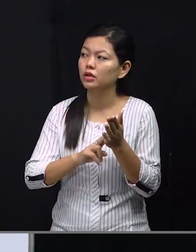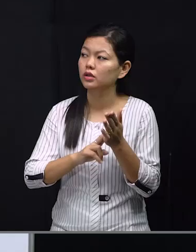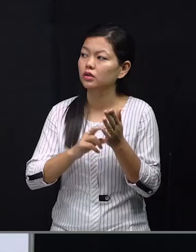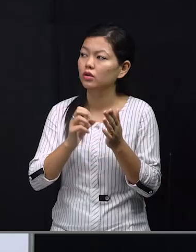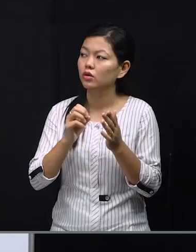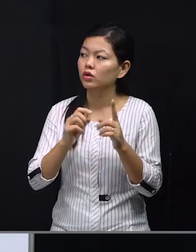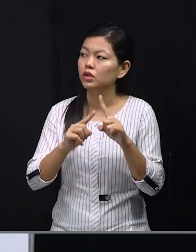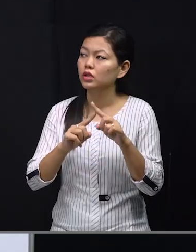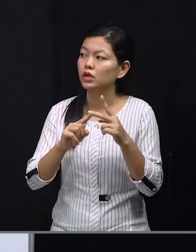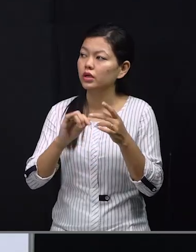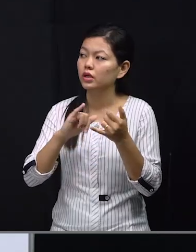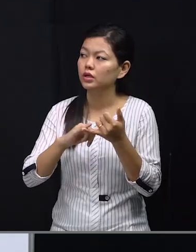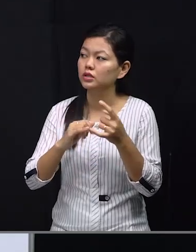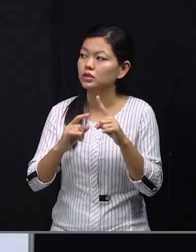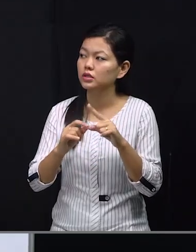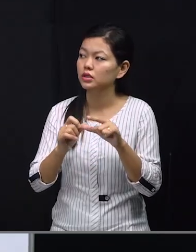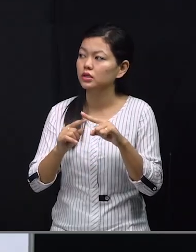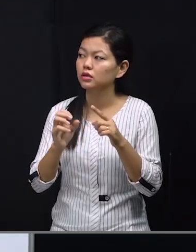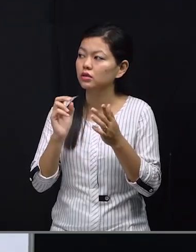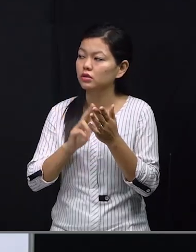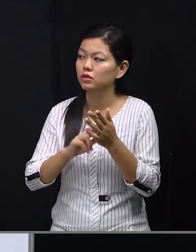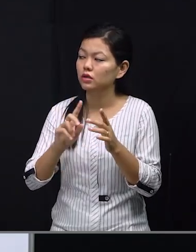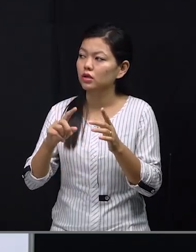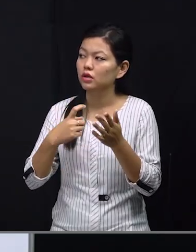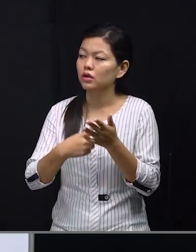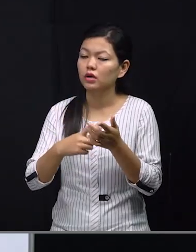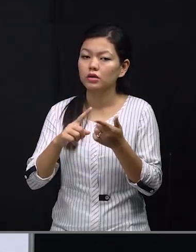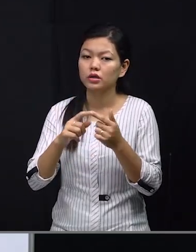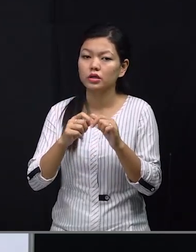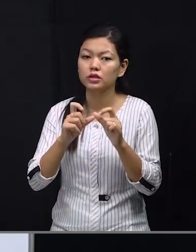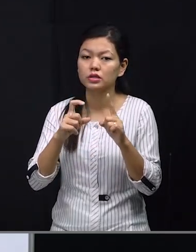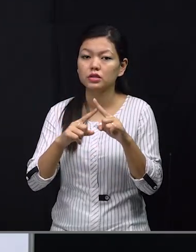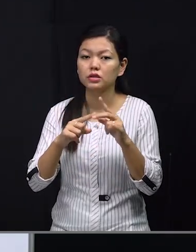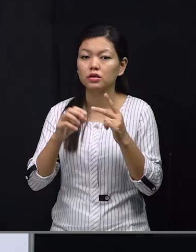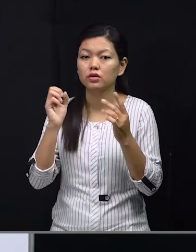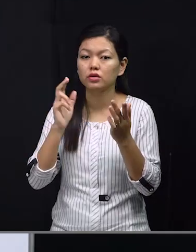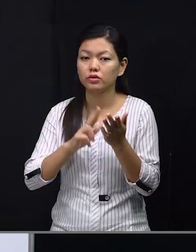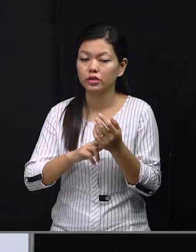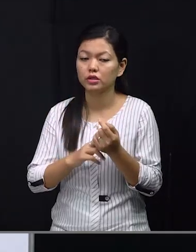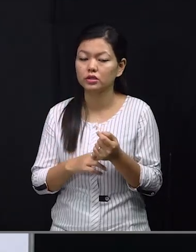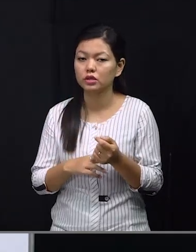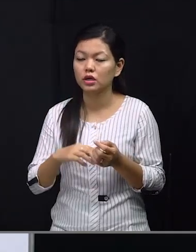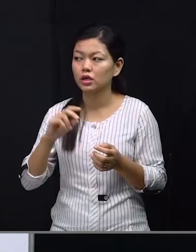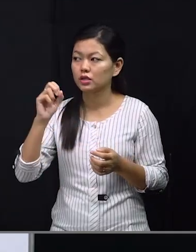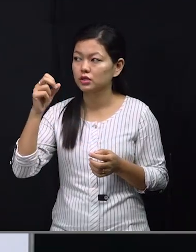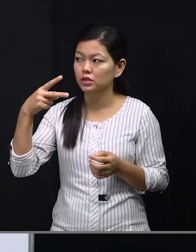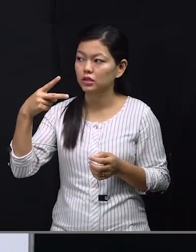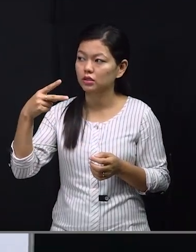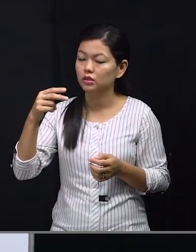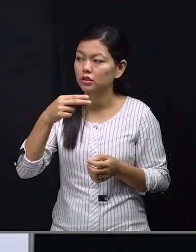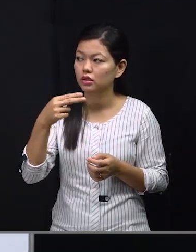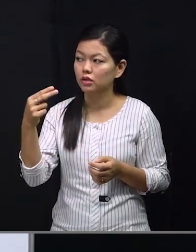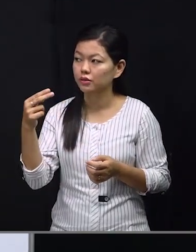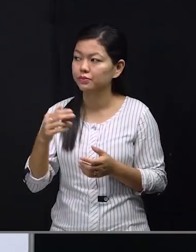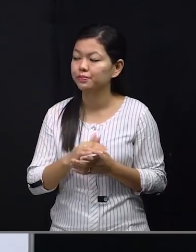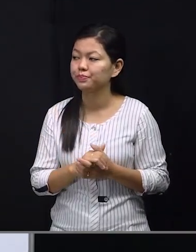And the second step, where we obtain either chloro or bromoarene from diazonium salt,